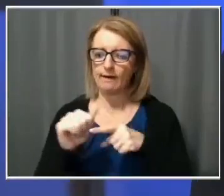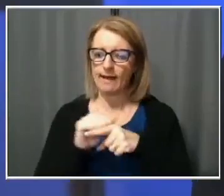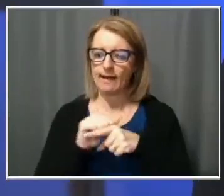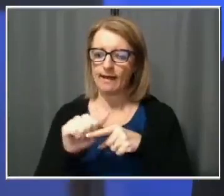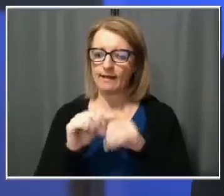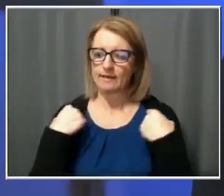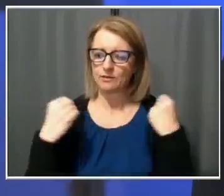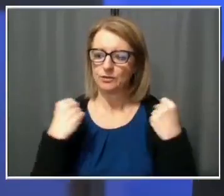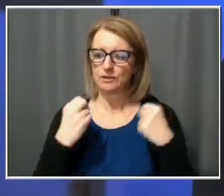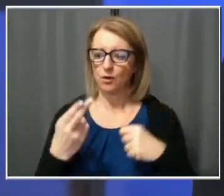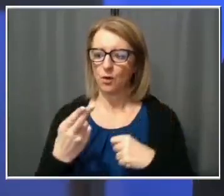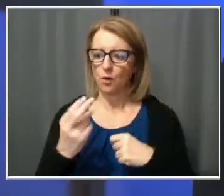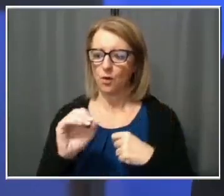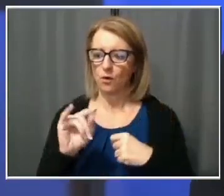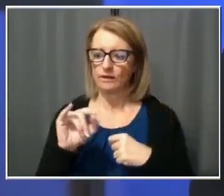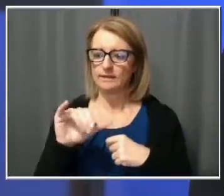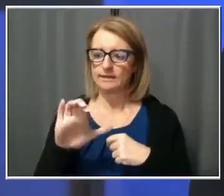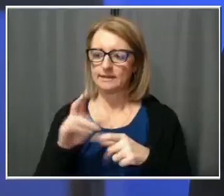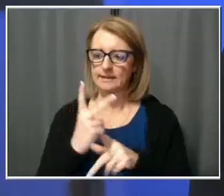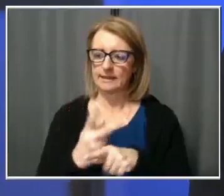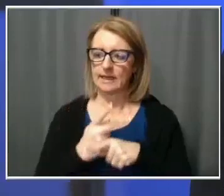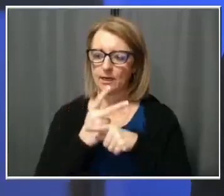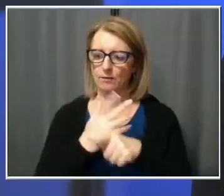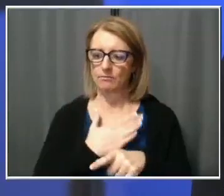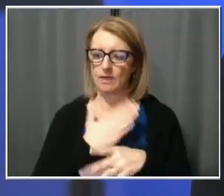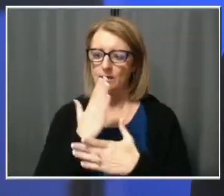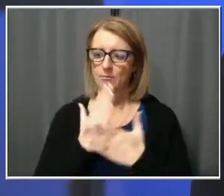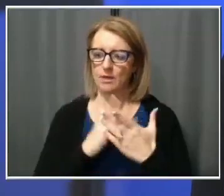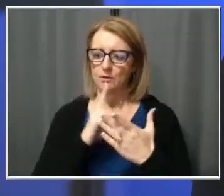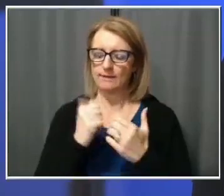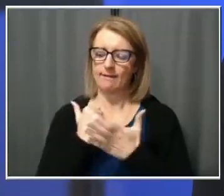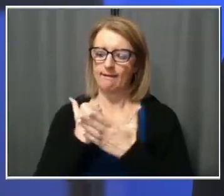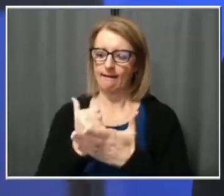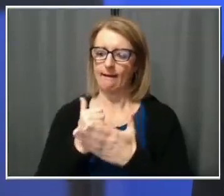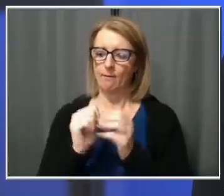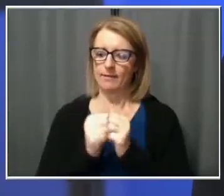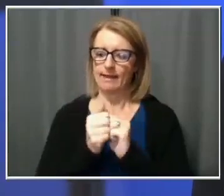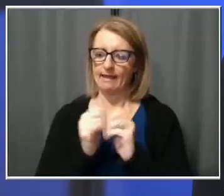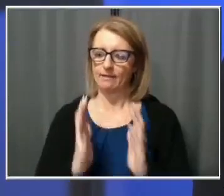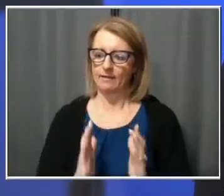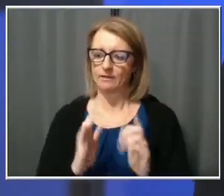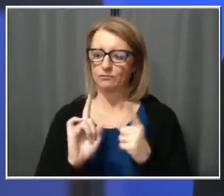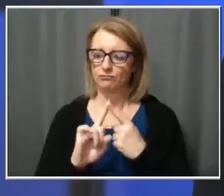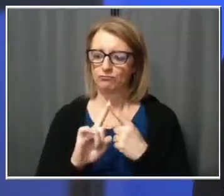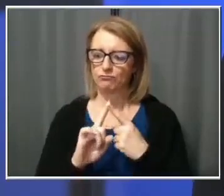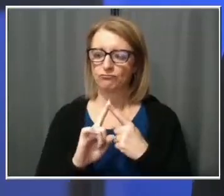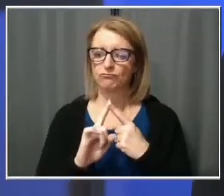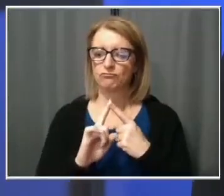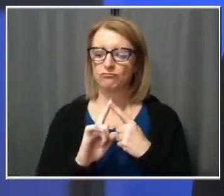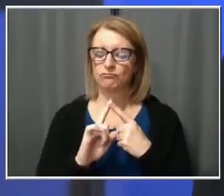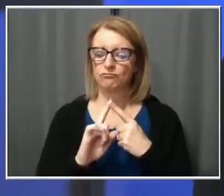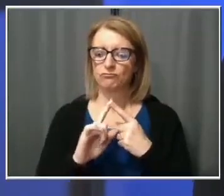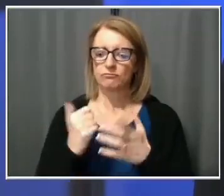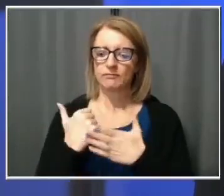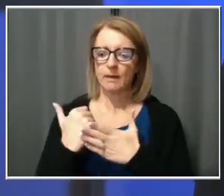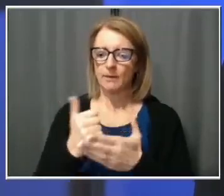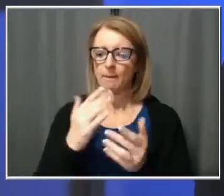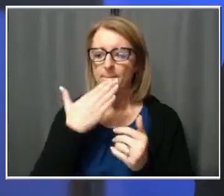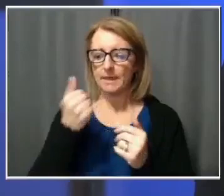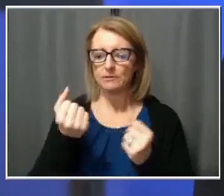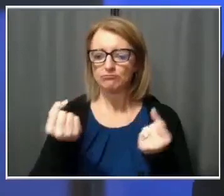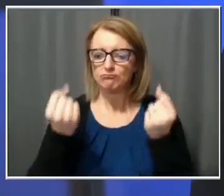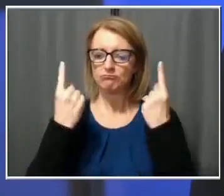So my component of it is to really help athletes to help them better understand